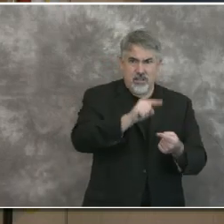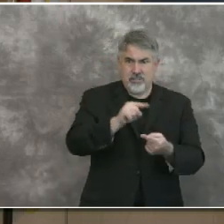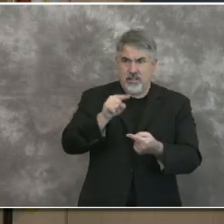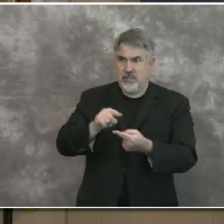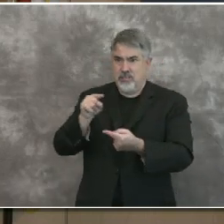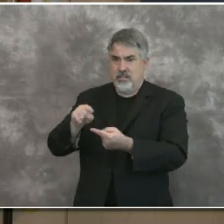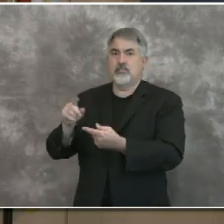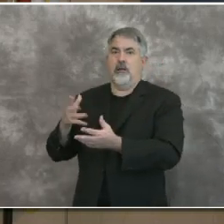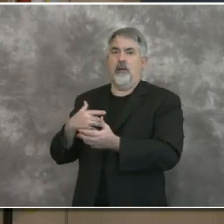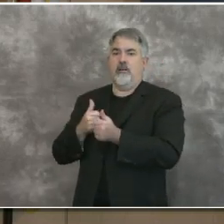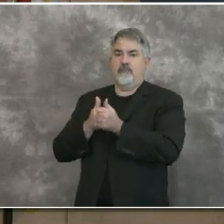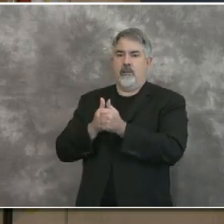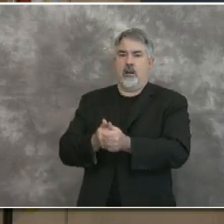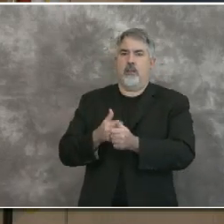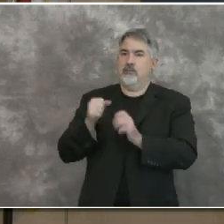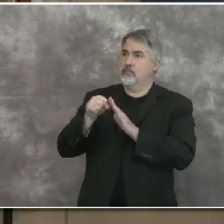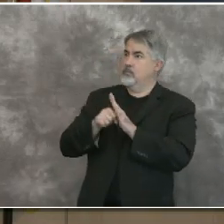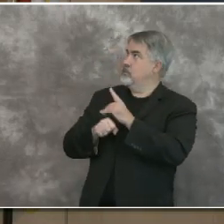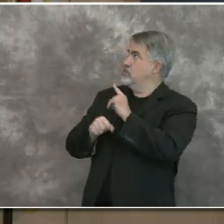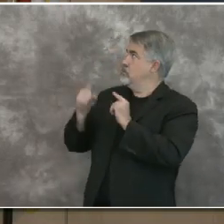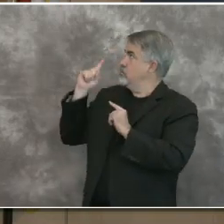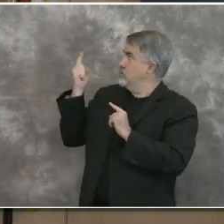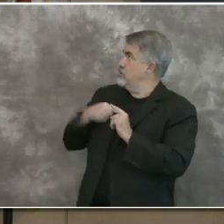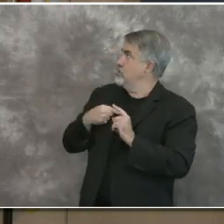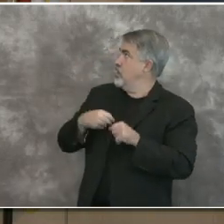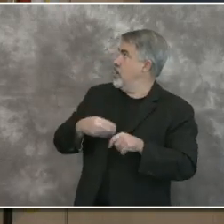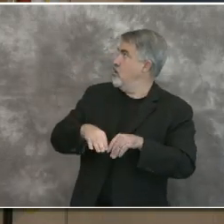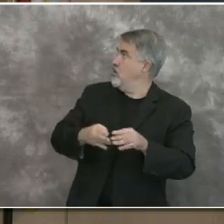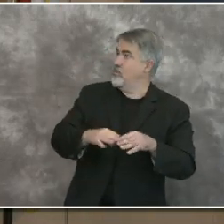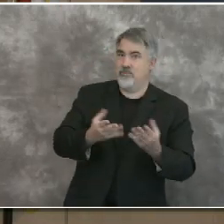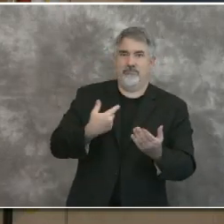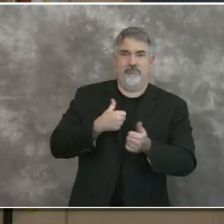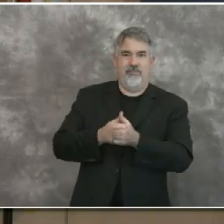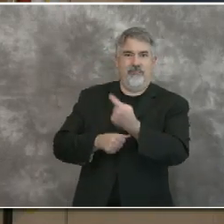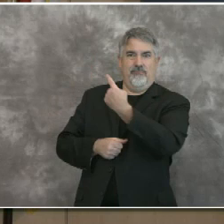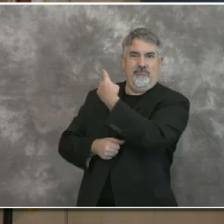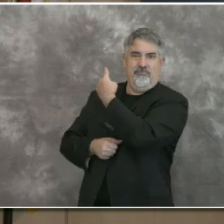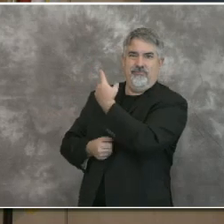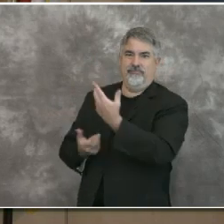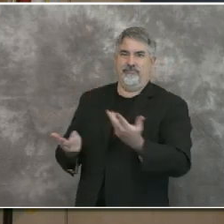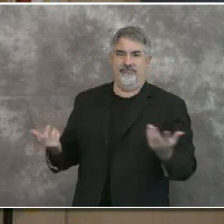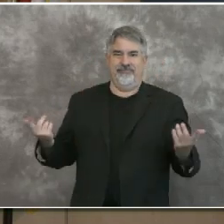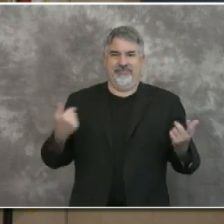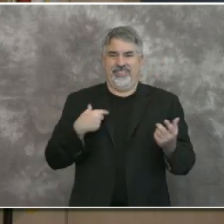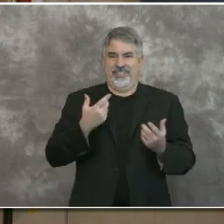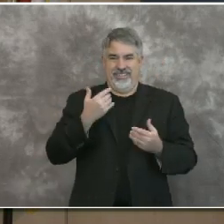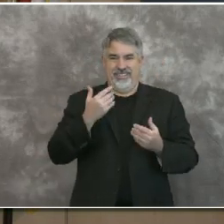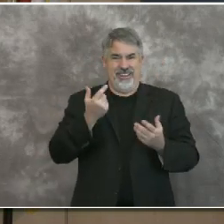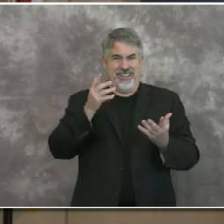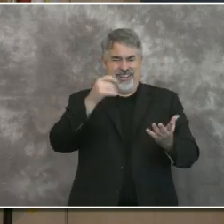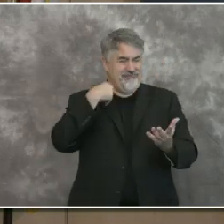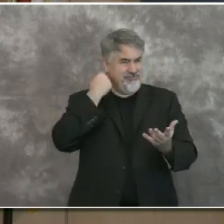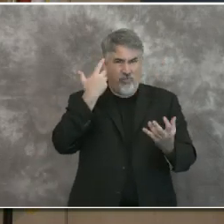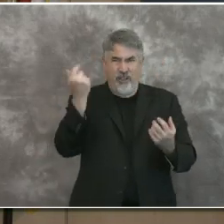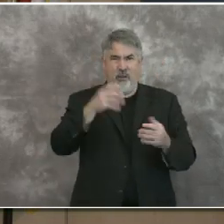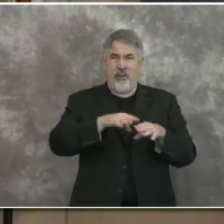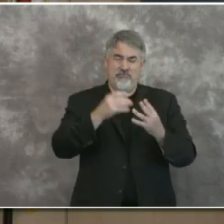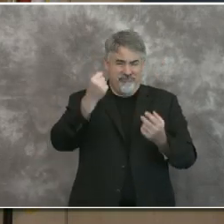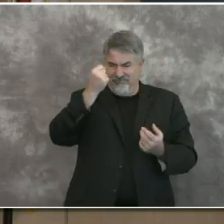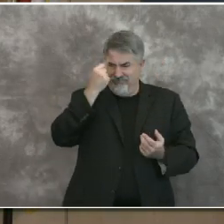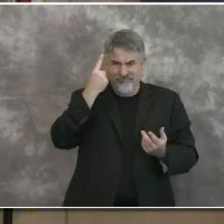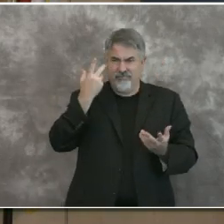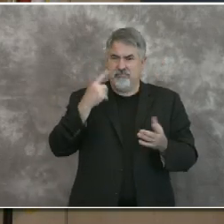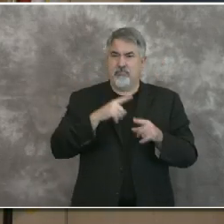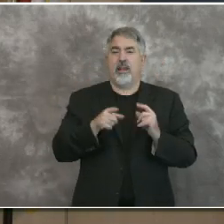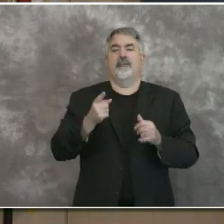of the state of California. And as we move forward, it does make logical sense that we would start with those entities that have